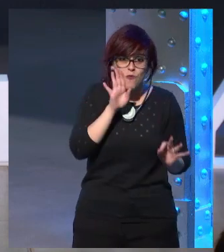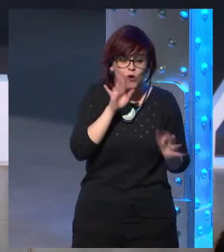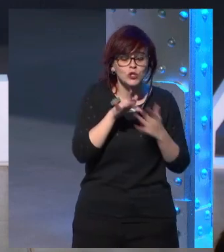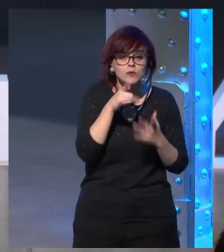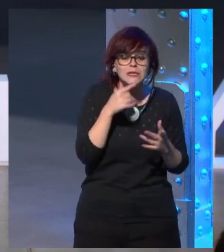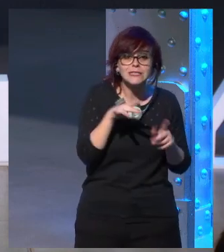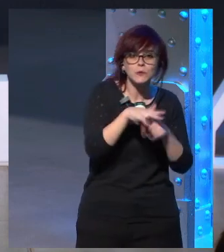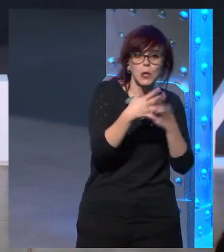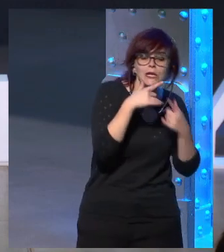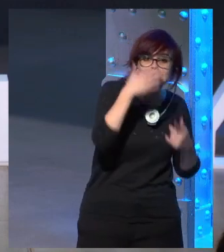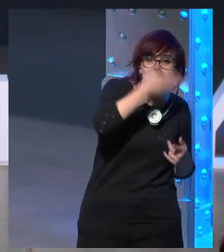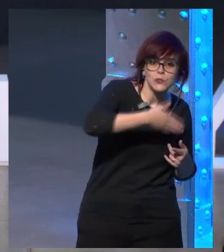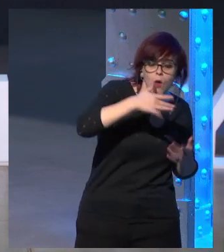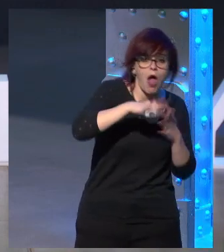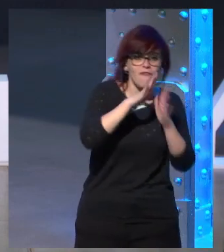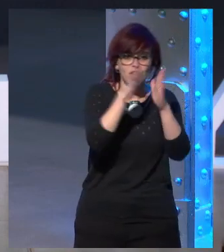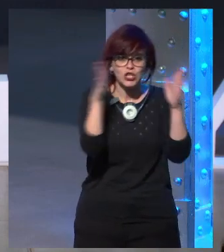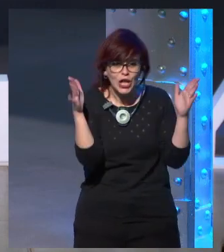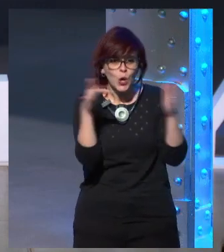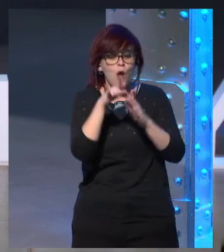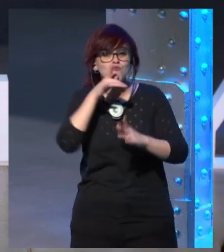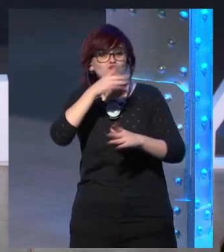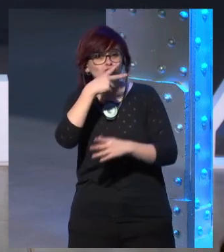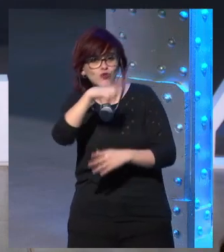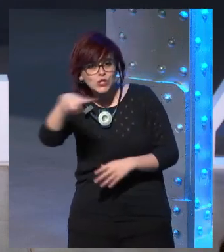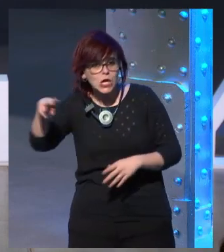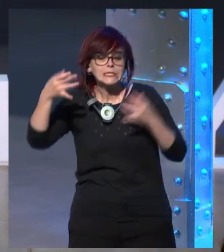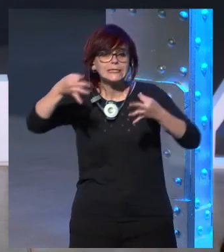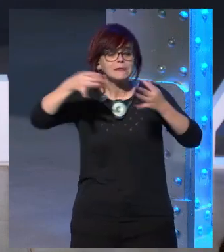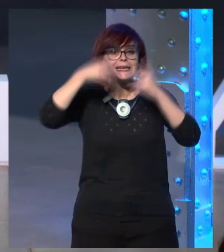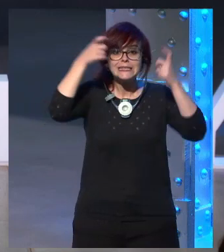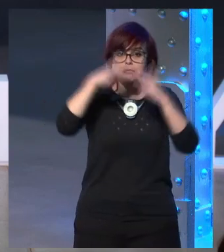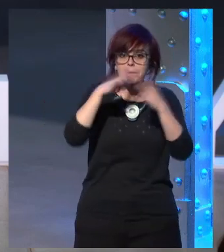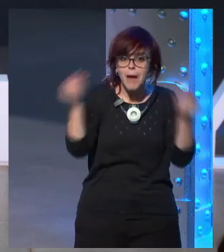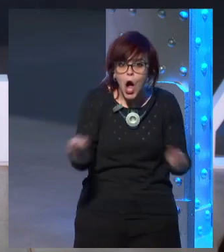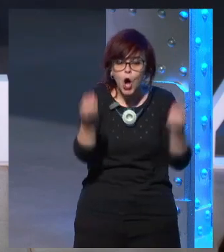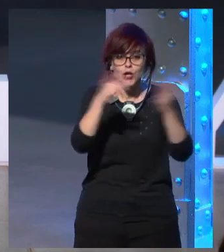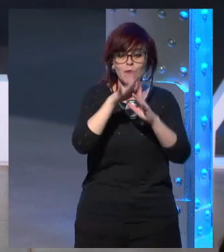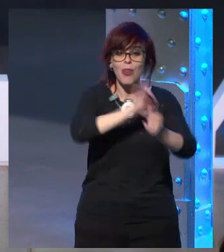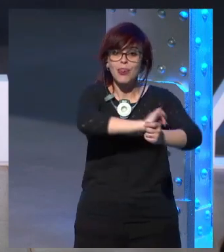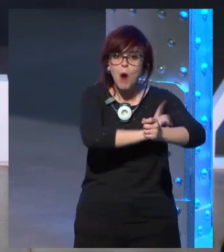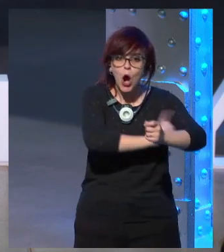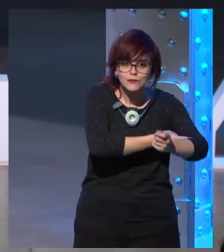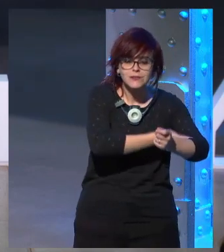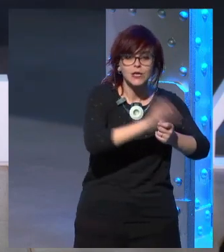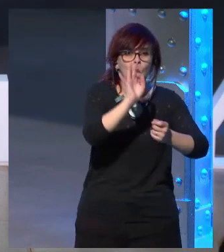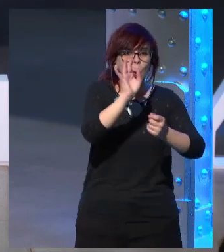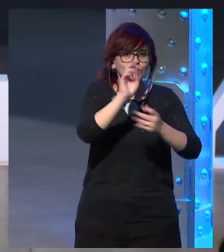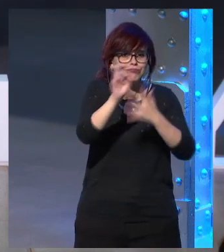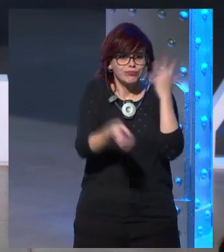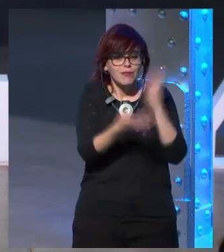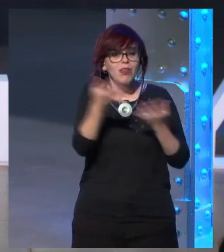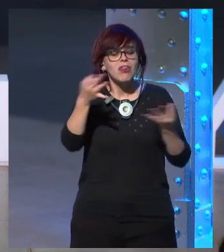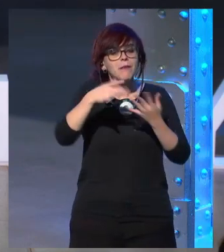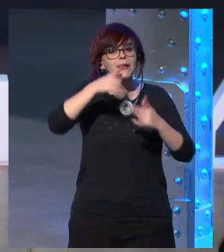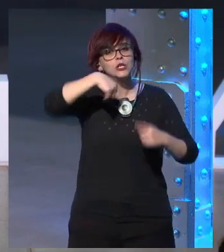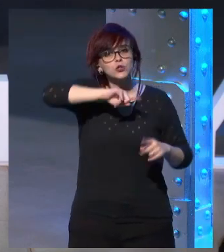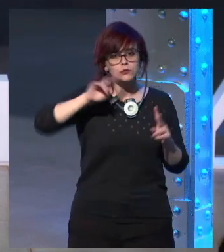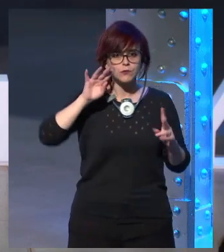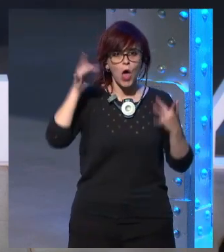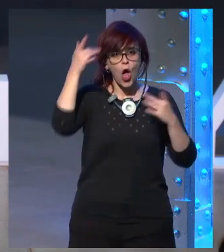library or museum, whether or not we're trying to get better at a sport. And so as I think we have to raise our consciousness of,